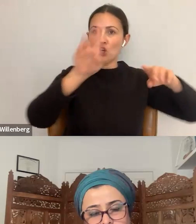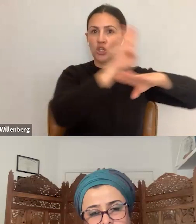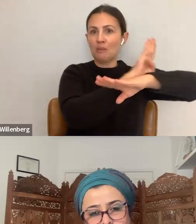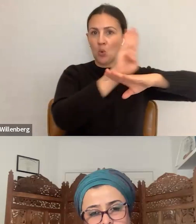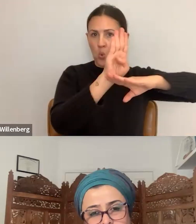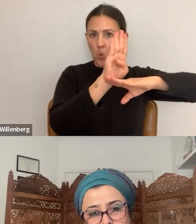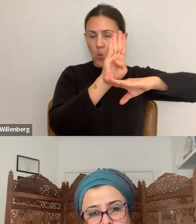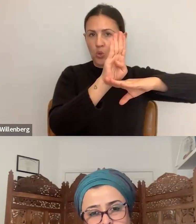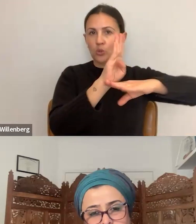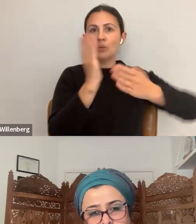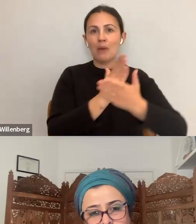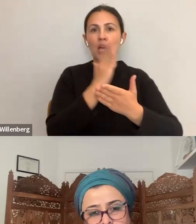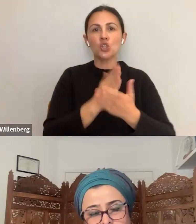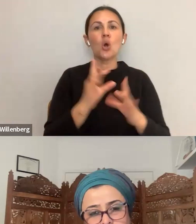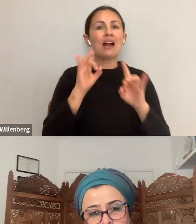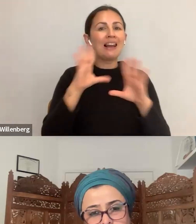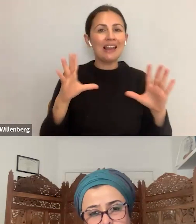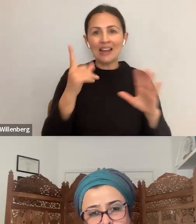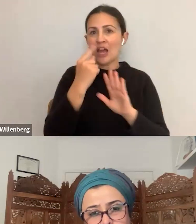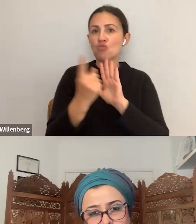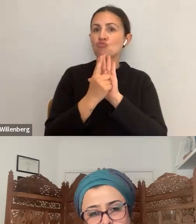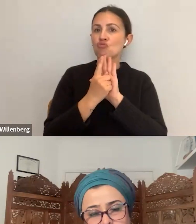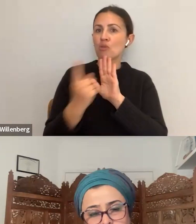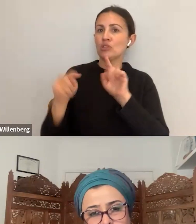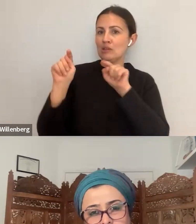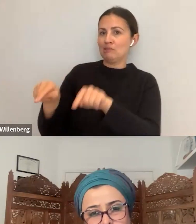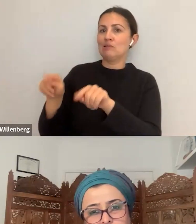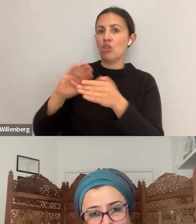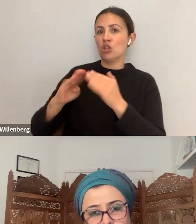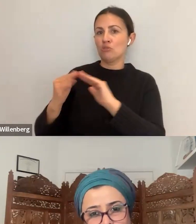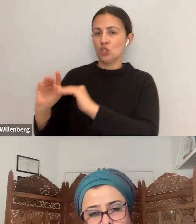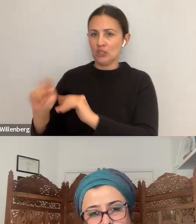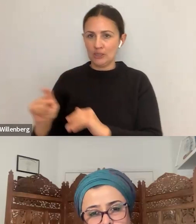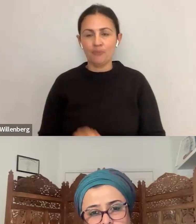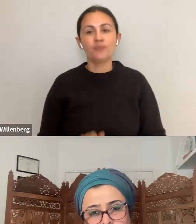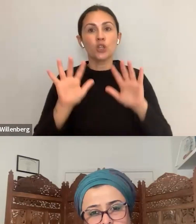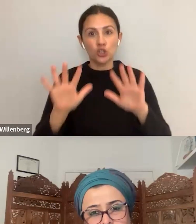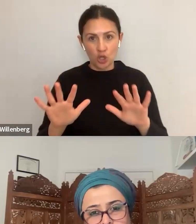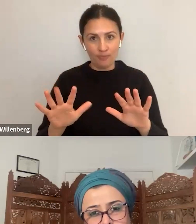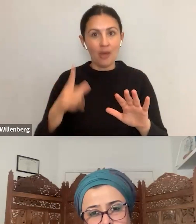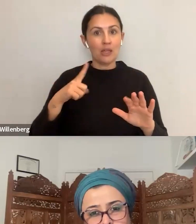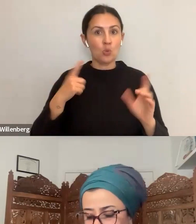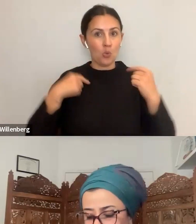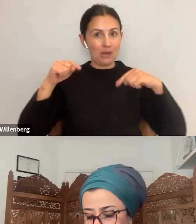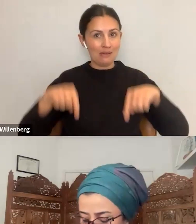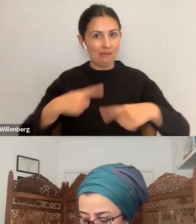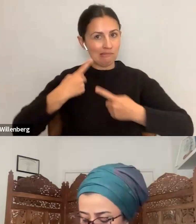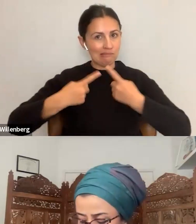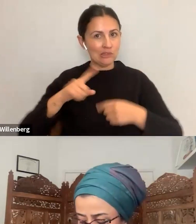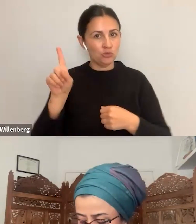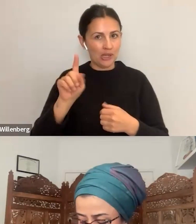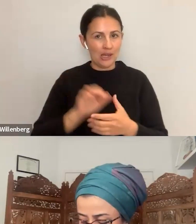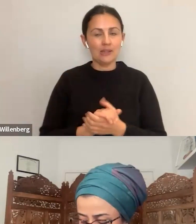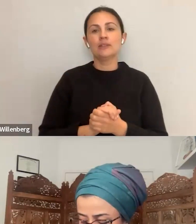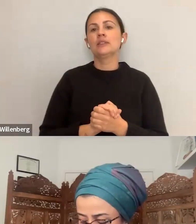represent those communities and have that connectedness. So that's a little bit of context, and